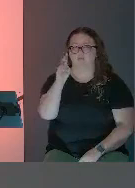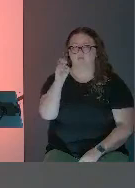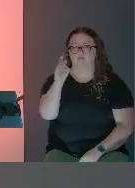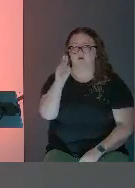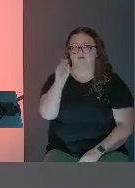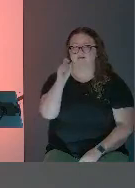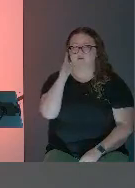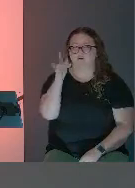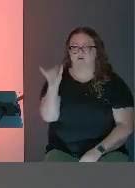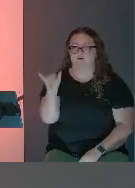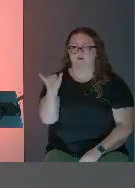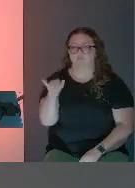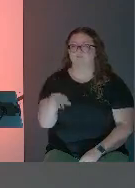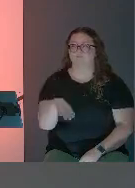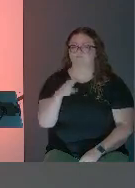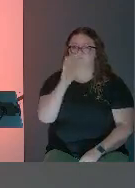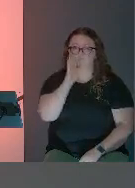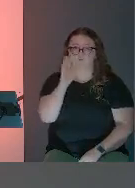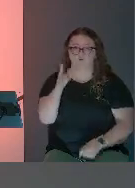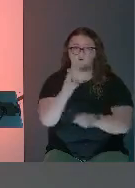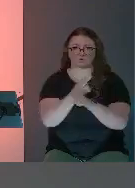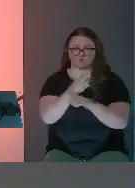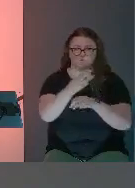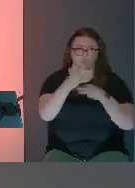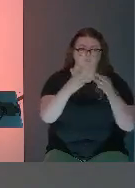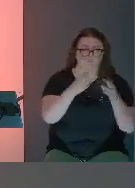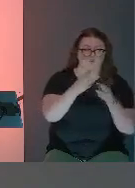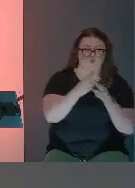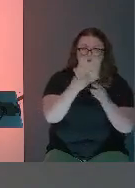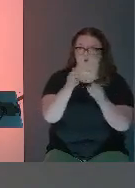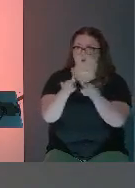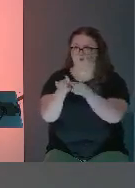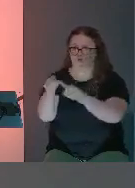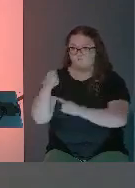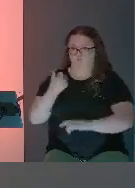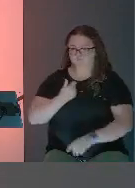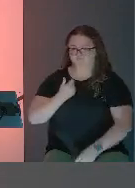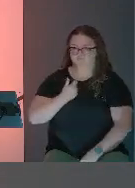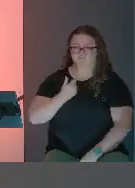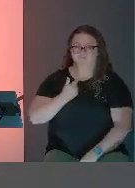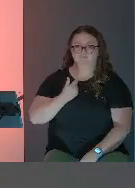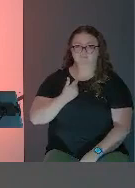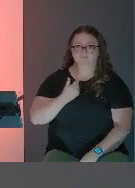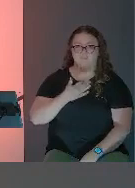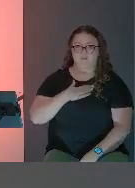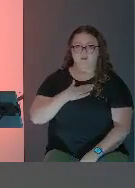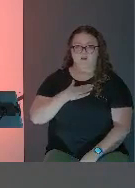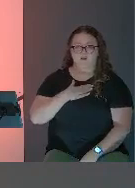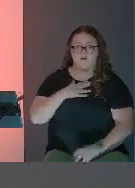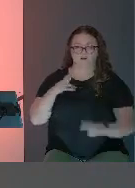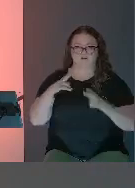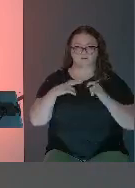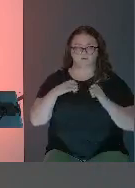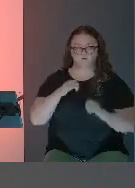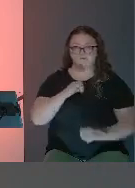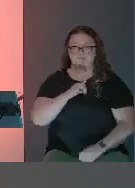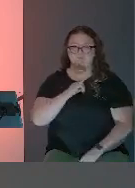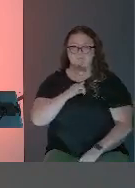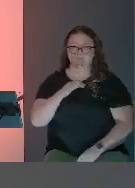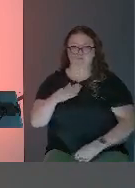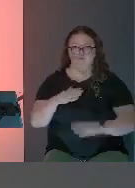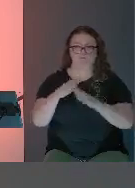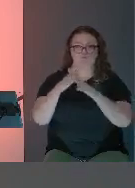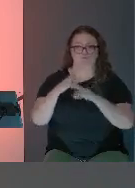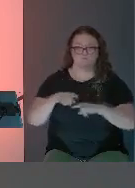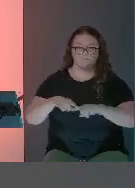And your adversary will use the world and will use you, your own selfish agenda to hinder you, to keep you, and